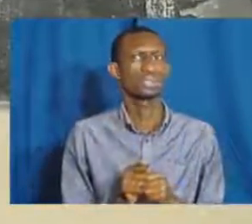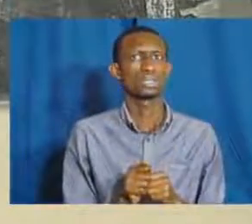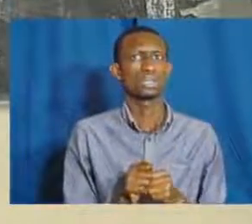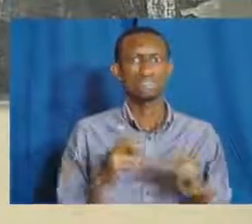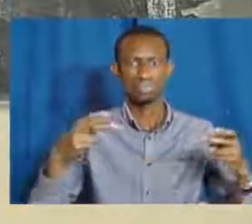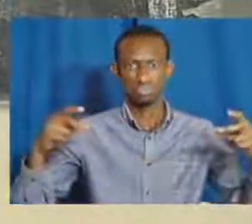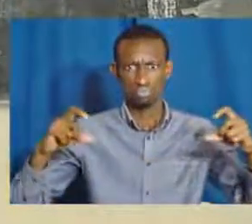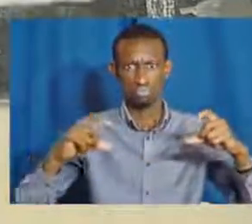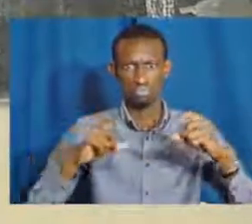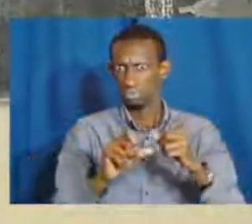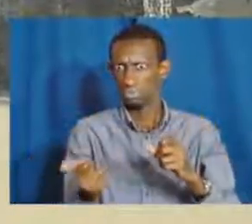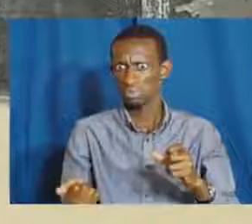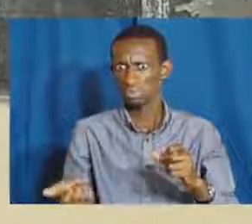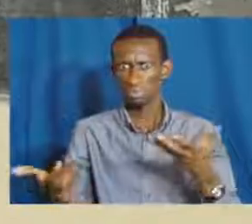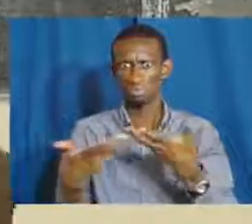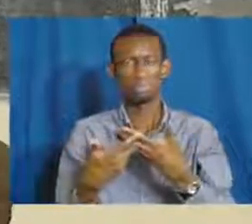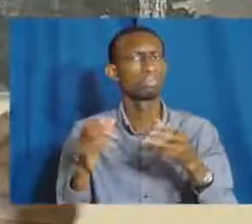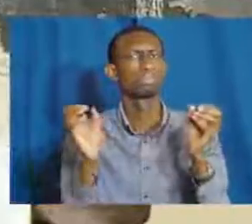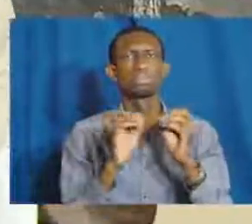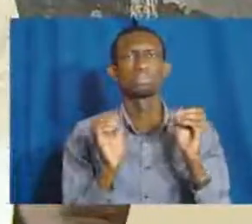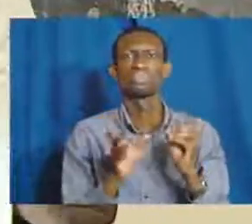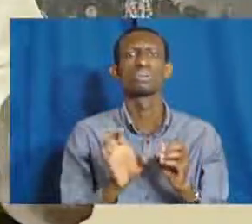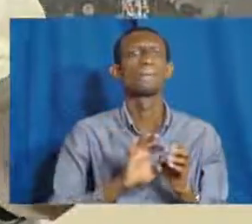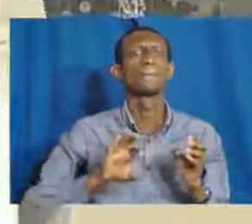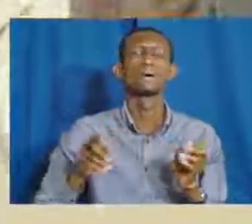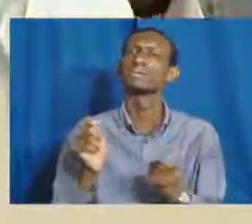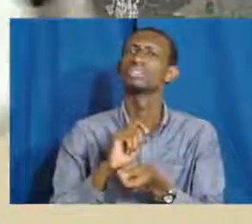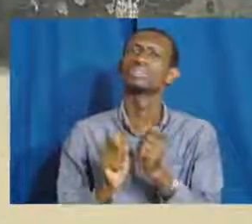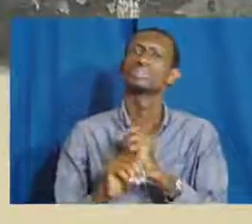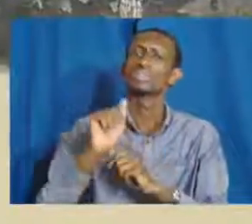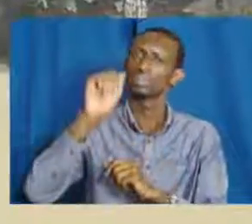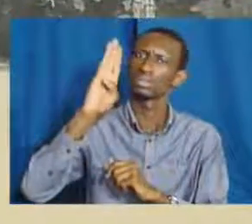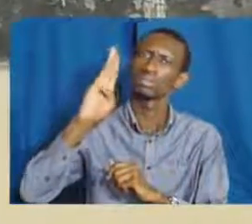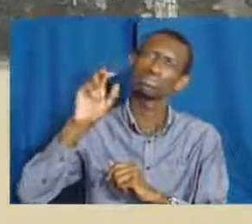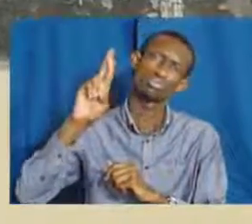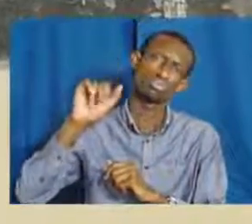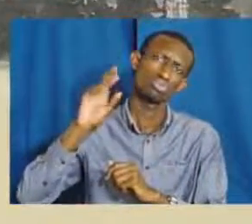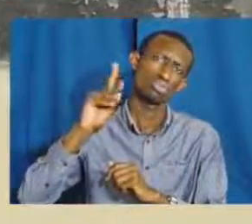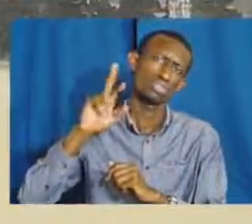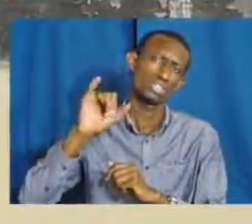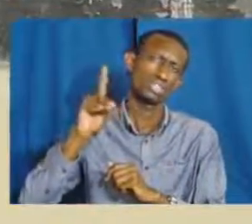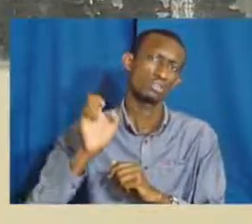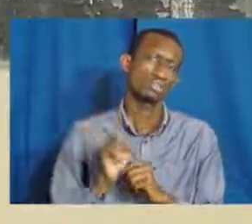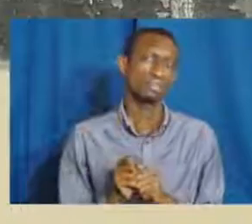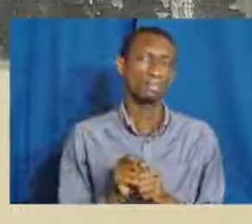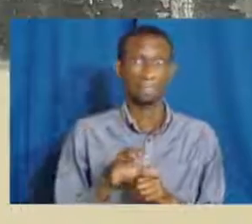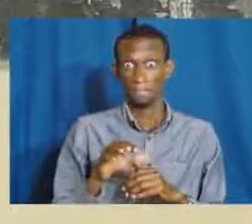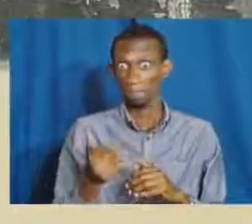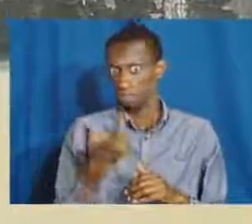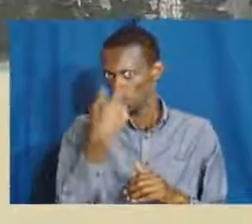that law. So it also was also made obsolete. So when we looked at also the Ruther